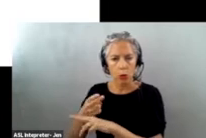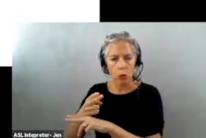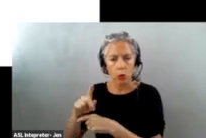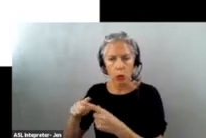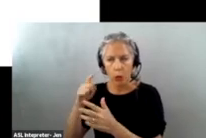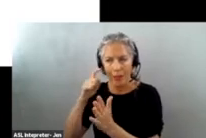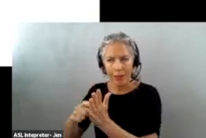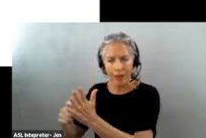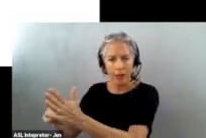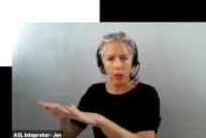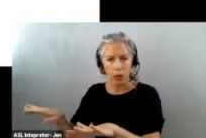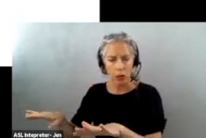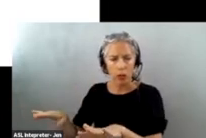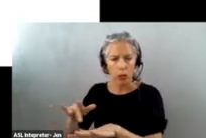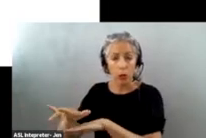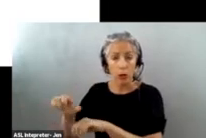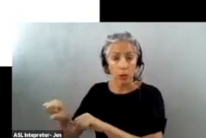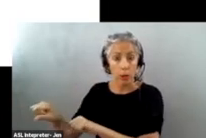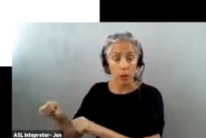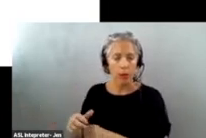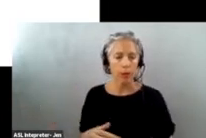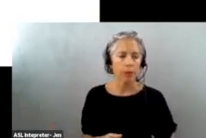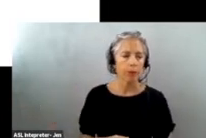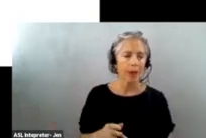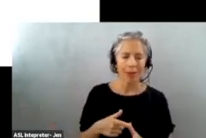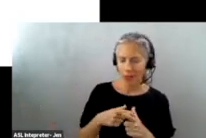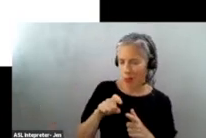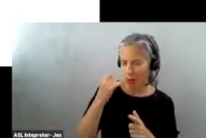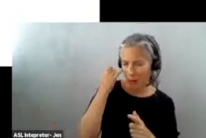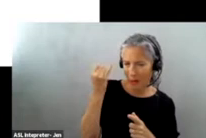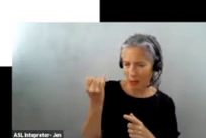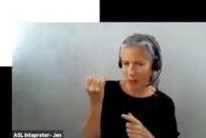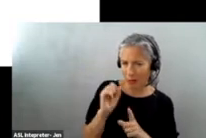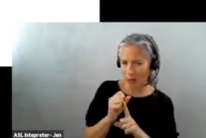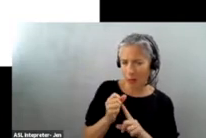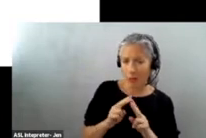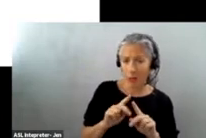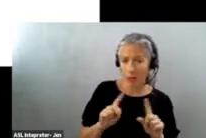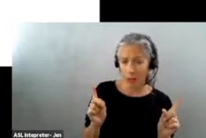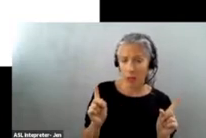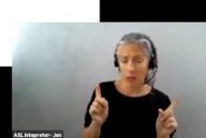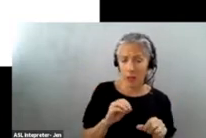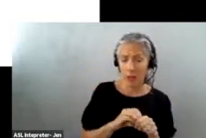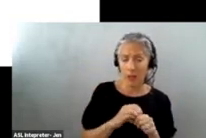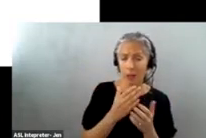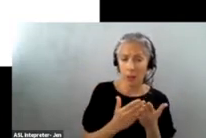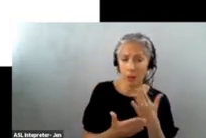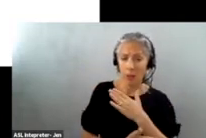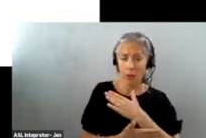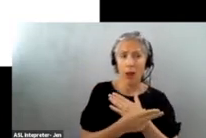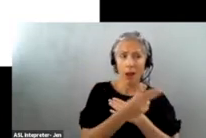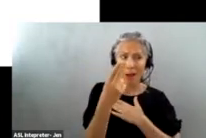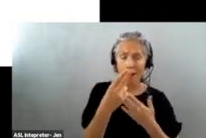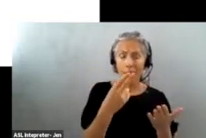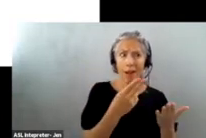these children as early as possible. And then you should imagine the situation is very different in low-income countries and high-income